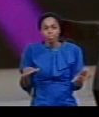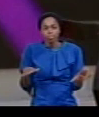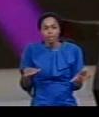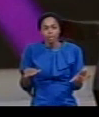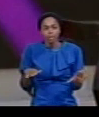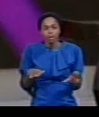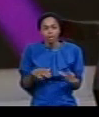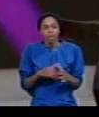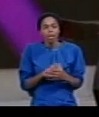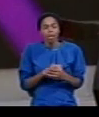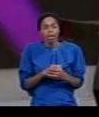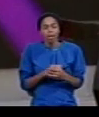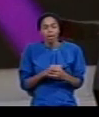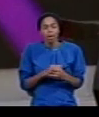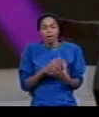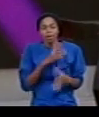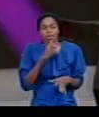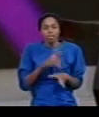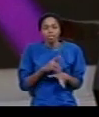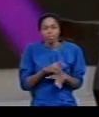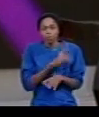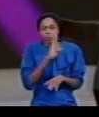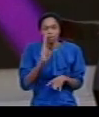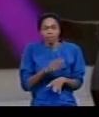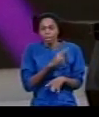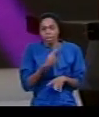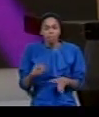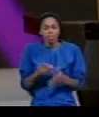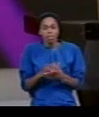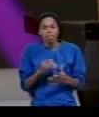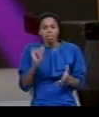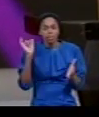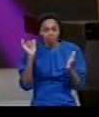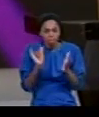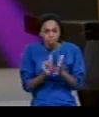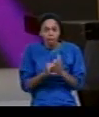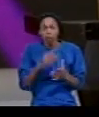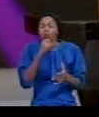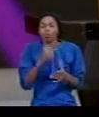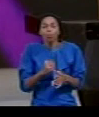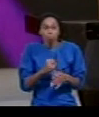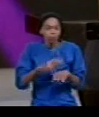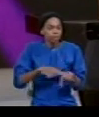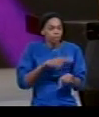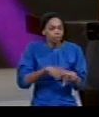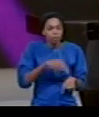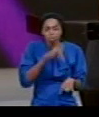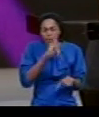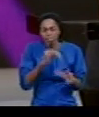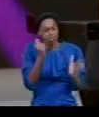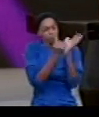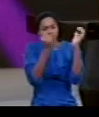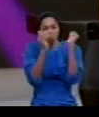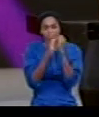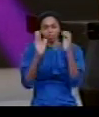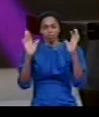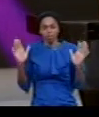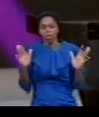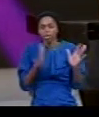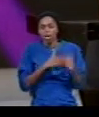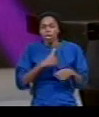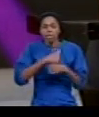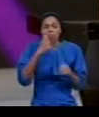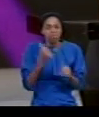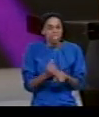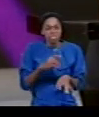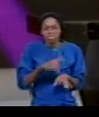the character of the past, the habit of the past, that old nature is crucified and made impotent